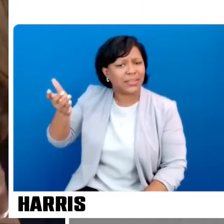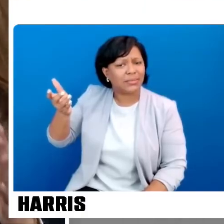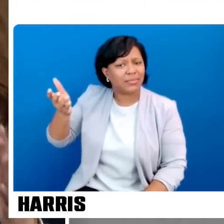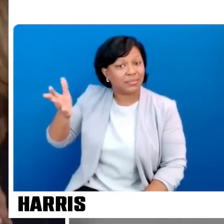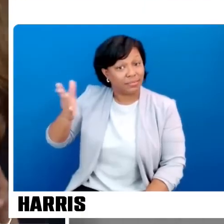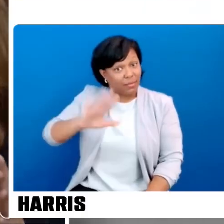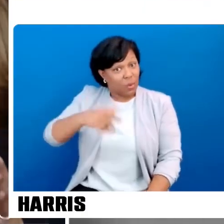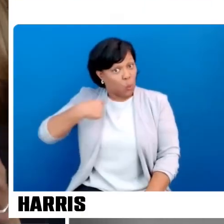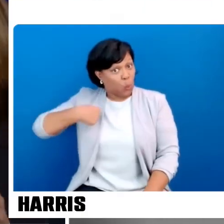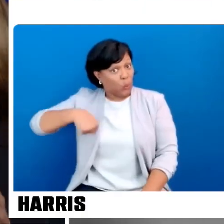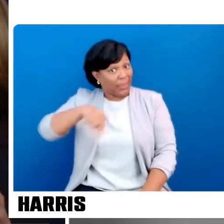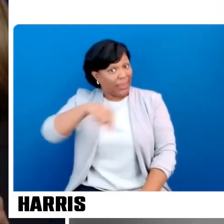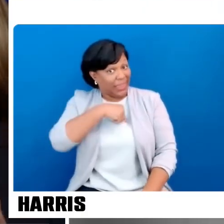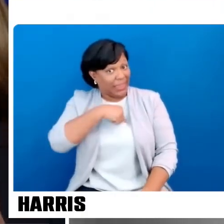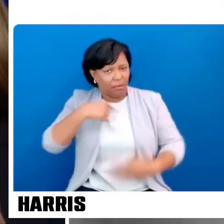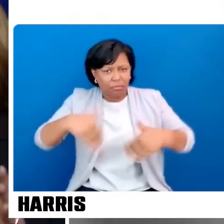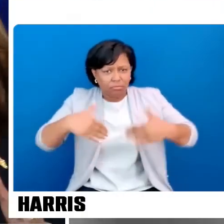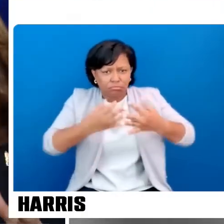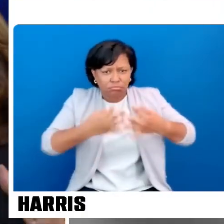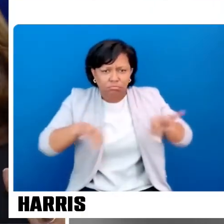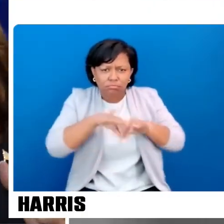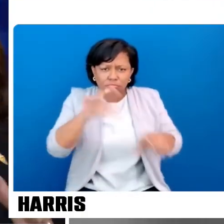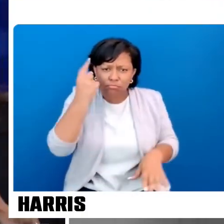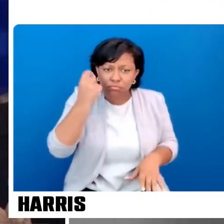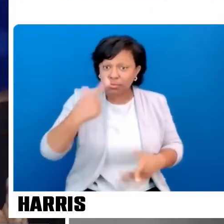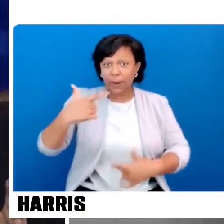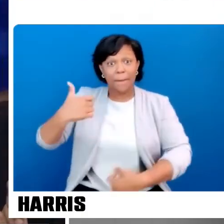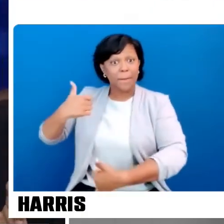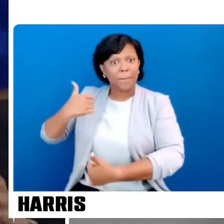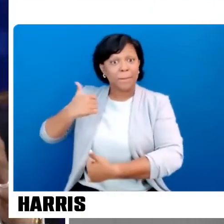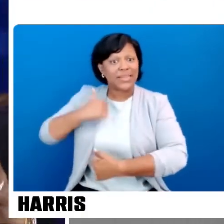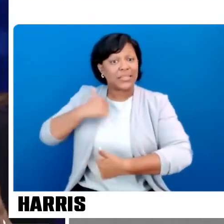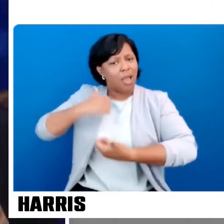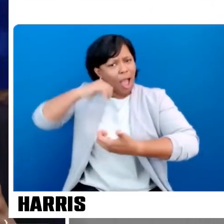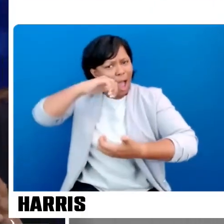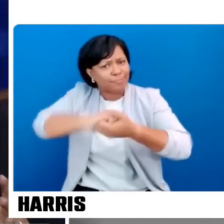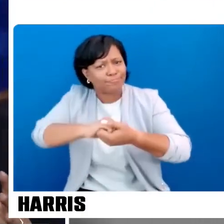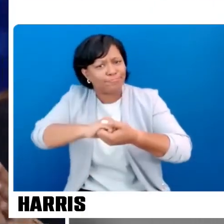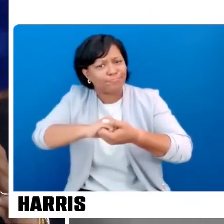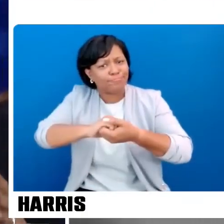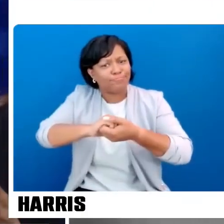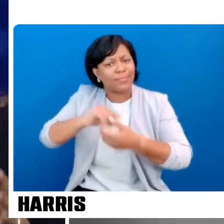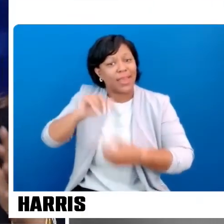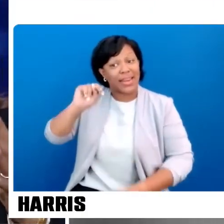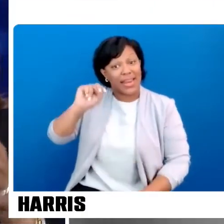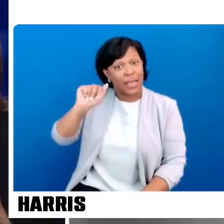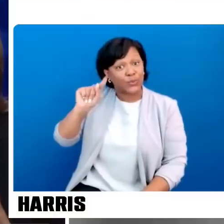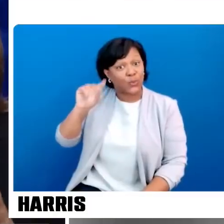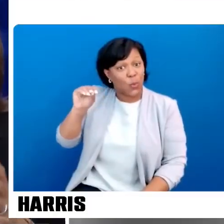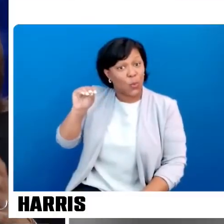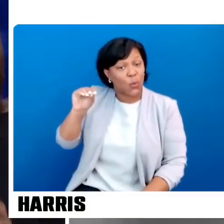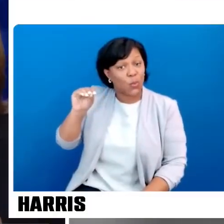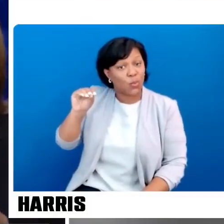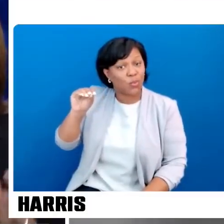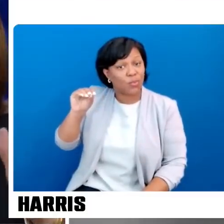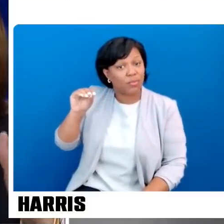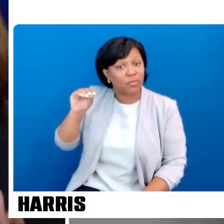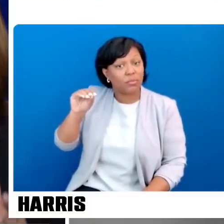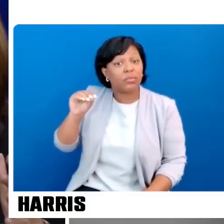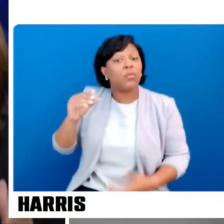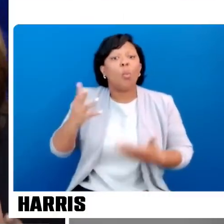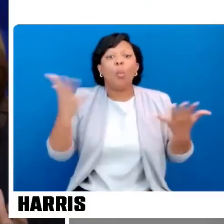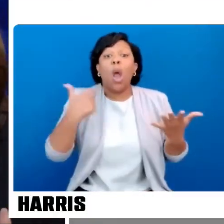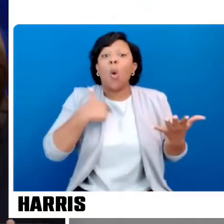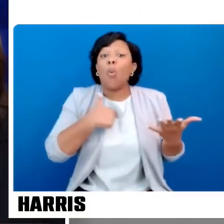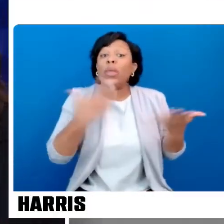alliance the world has ever known, which is NATO, and what we have done to preserve the ability of Zelensky and the Ukrainians